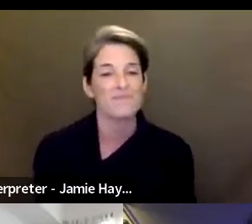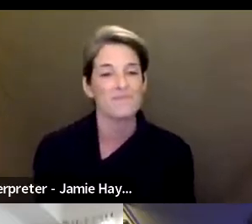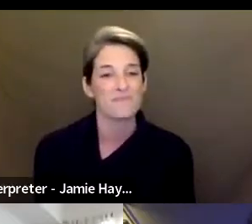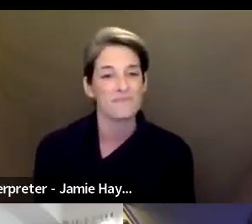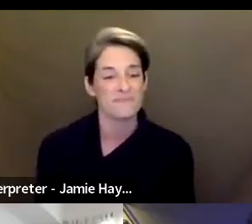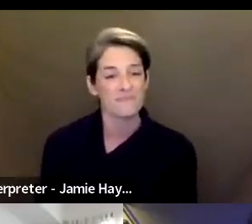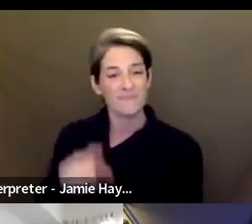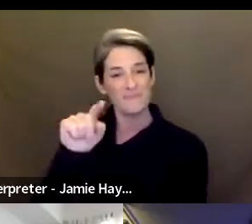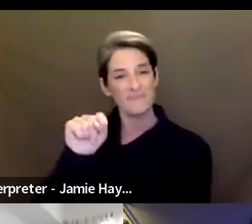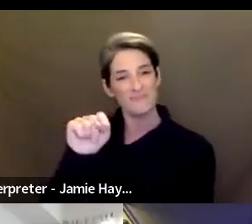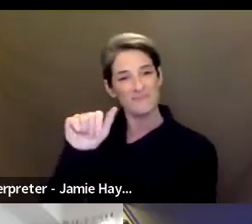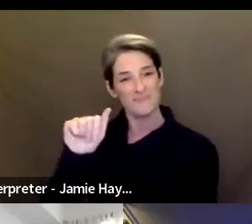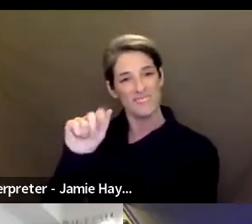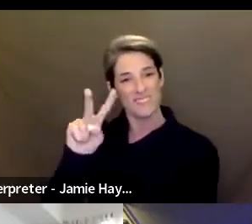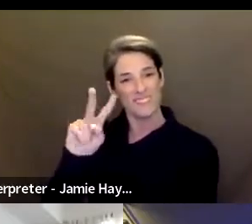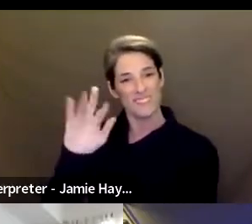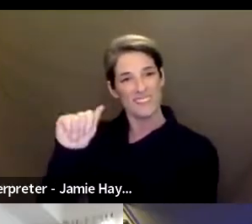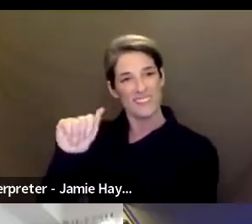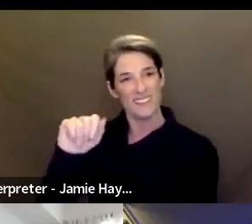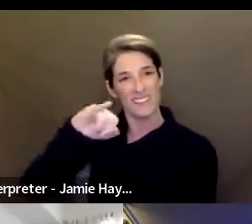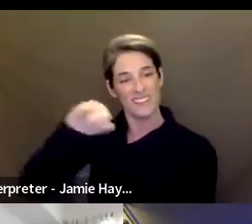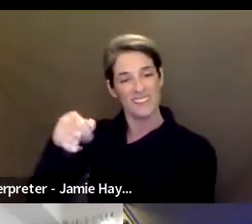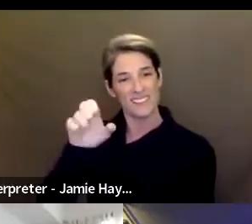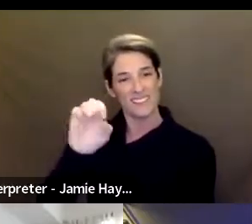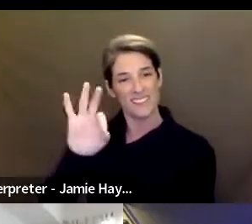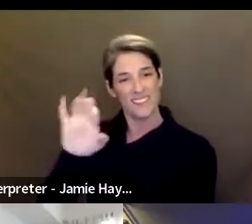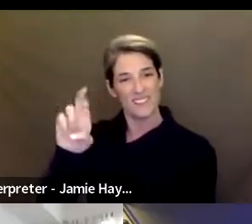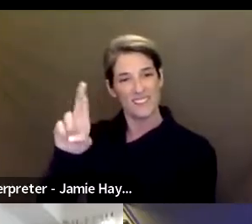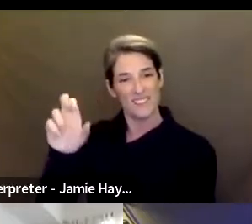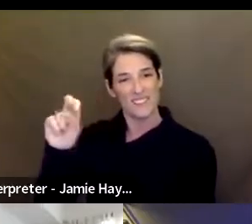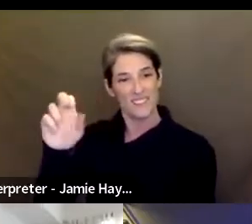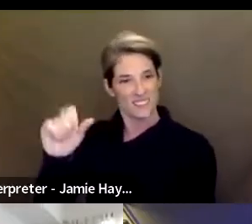Tavia Jefferson, please come on down.